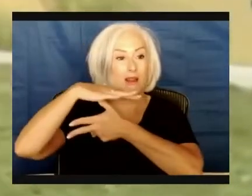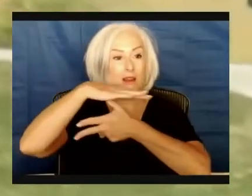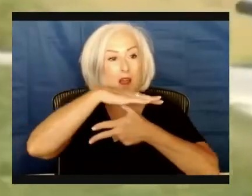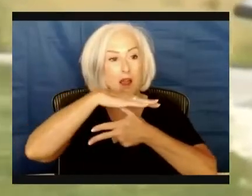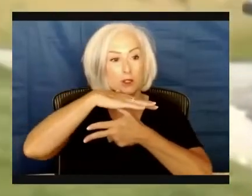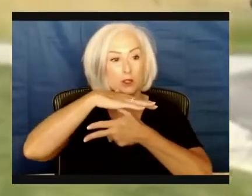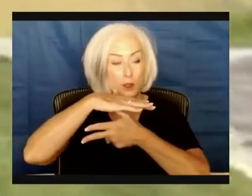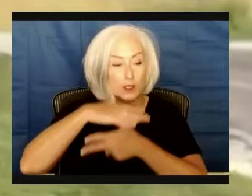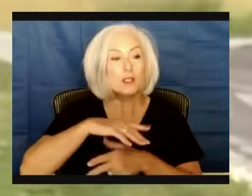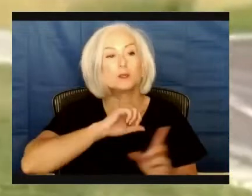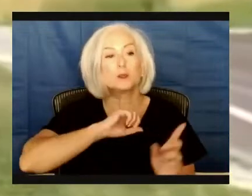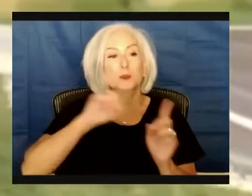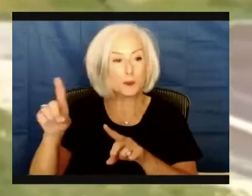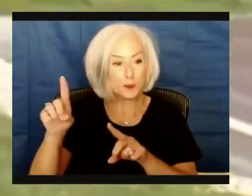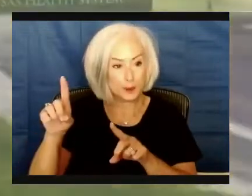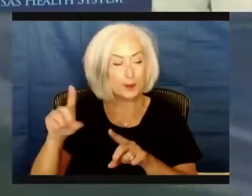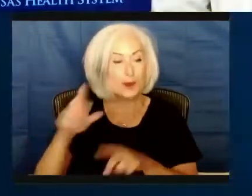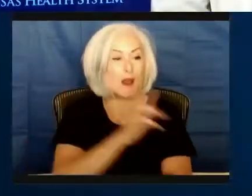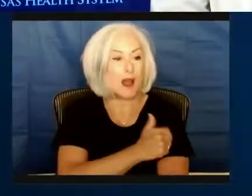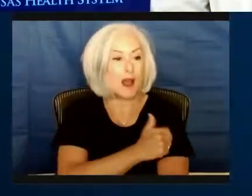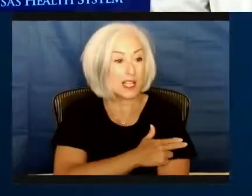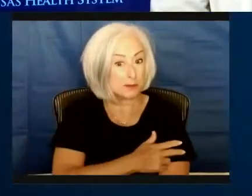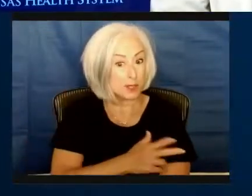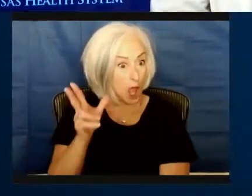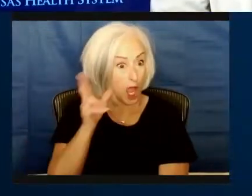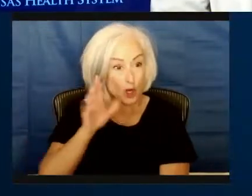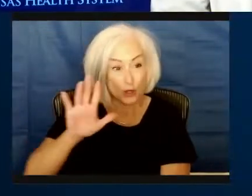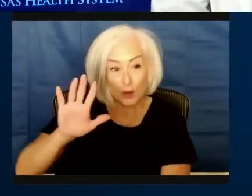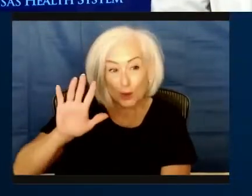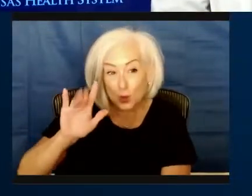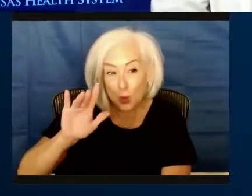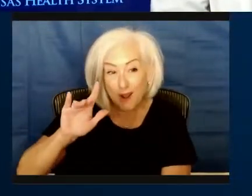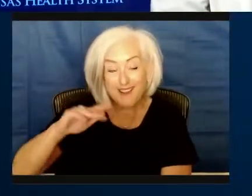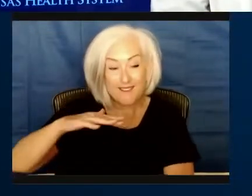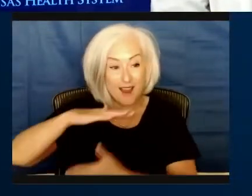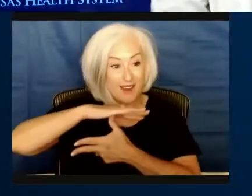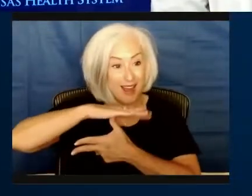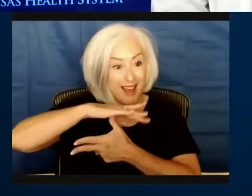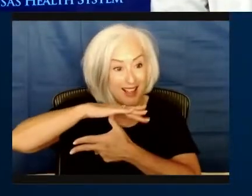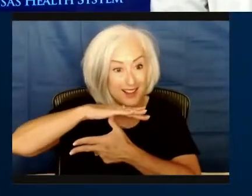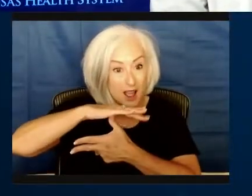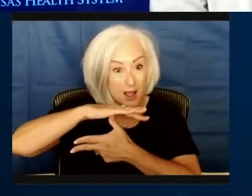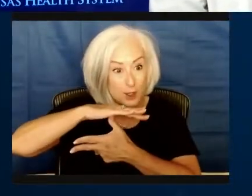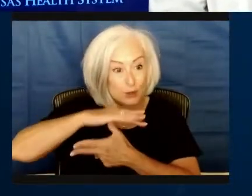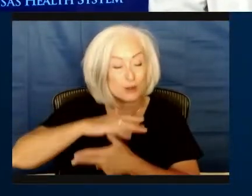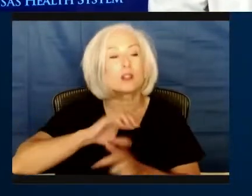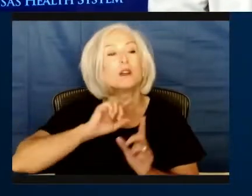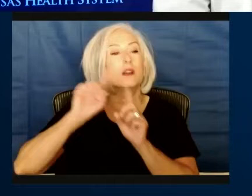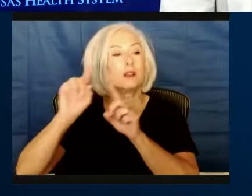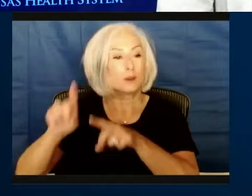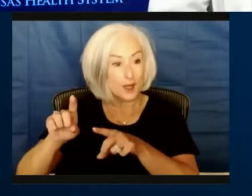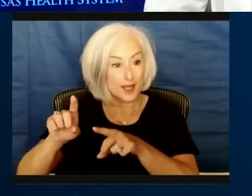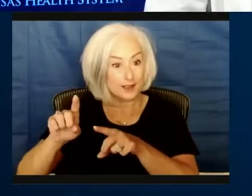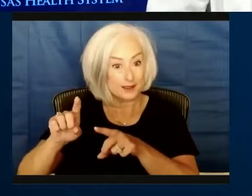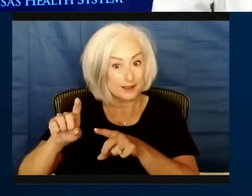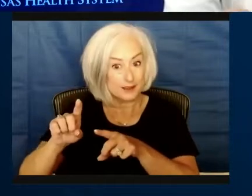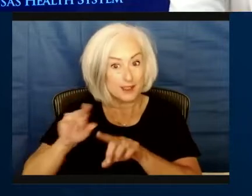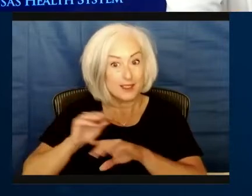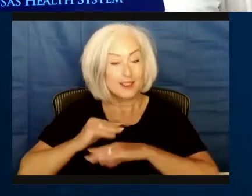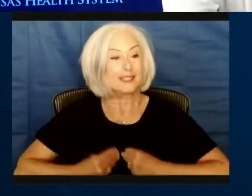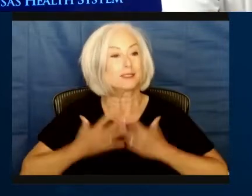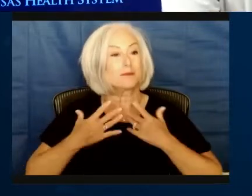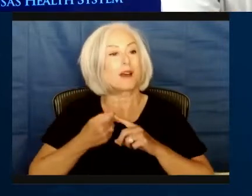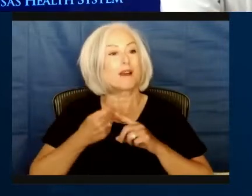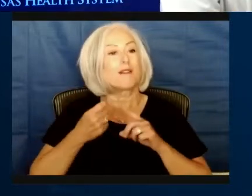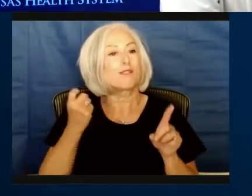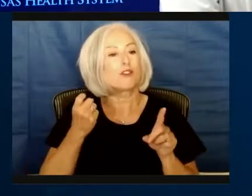helicopters flew to the scene, part of a mass response inspired by the Joplin tornado of 2011. Explain to us how all